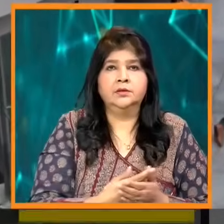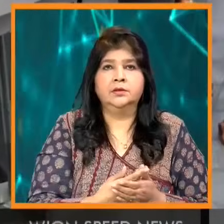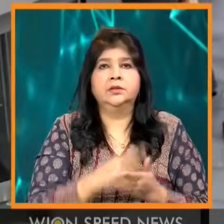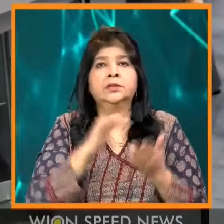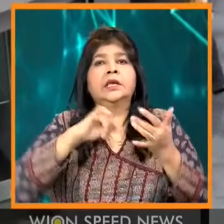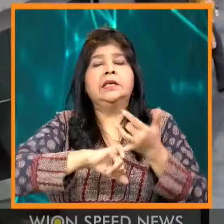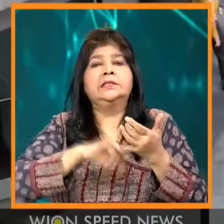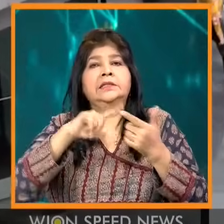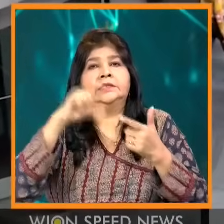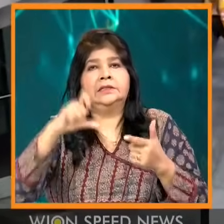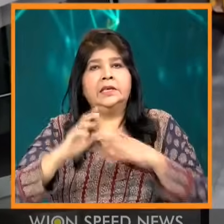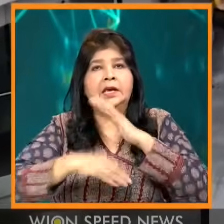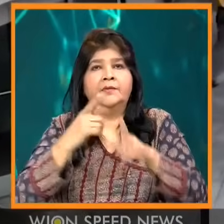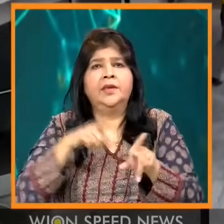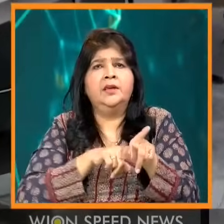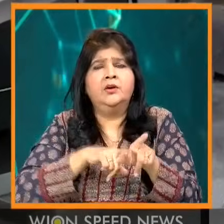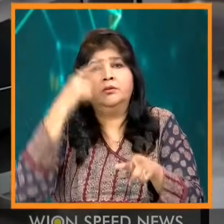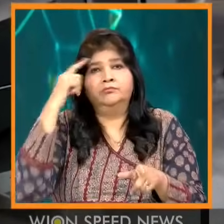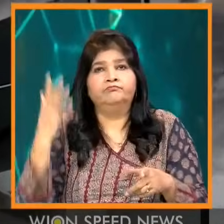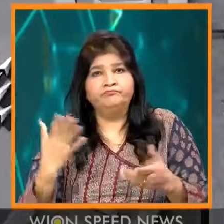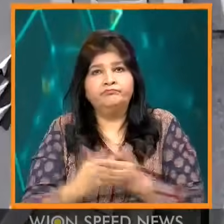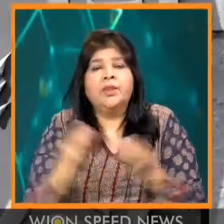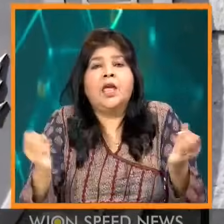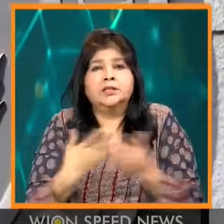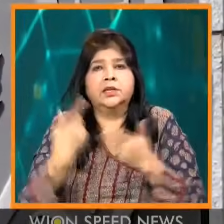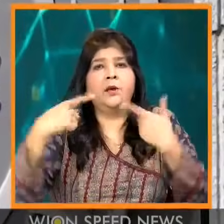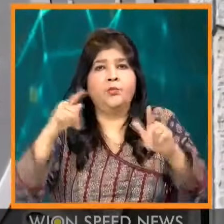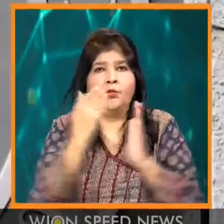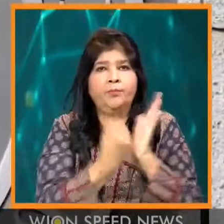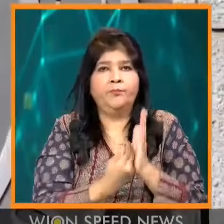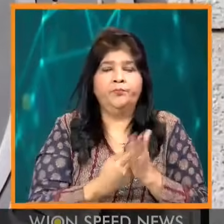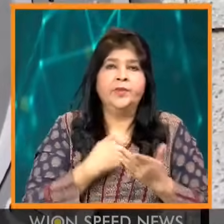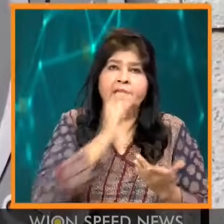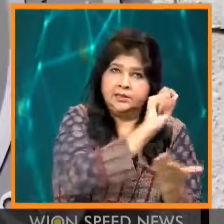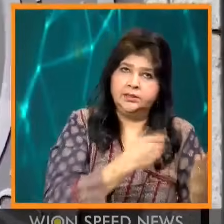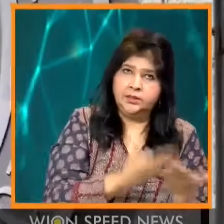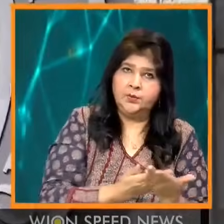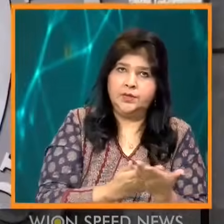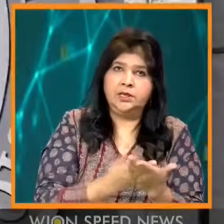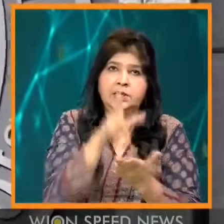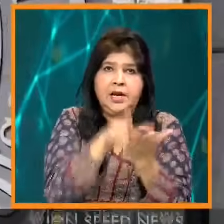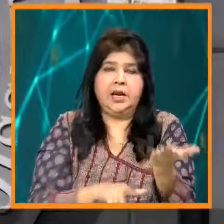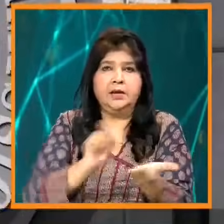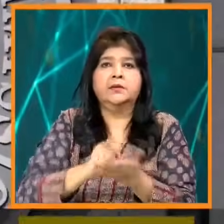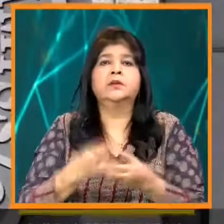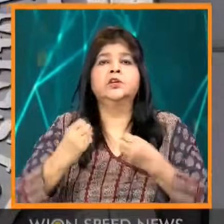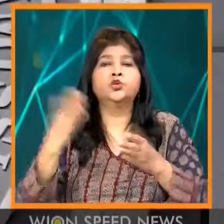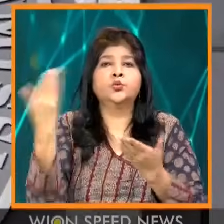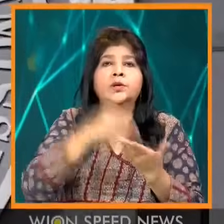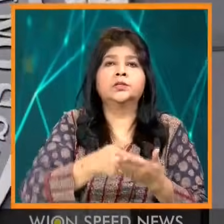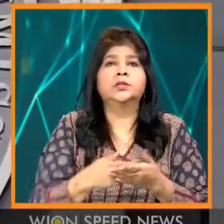SEC, after years of uncertainty, is expediting the approval process and has requested written requests from issuers